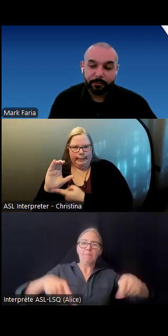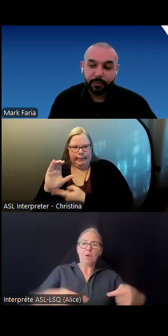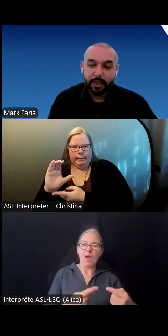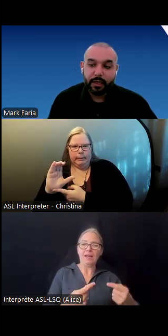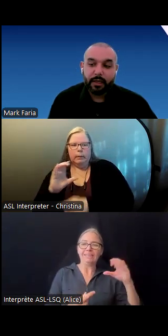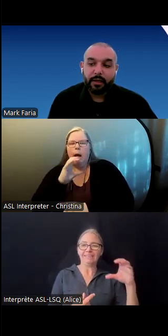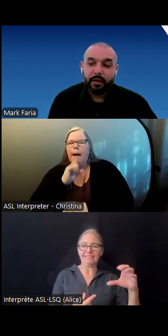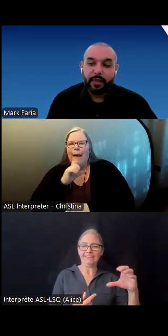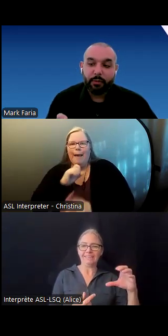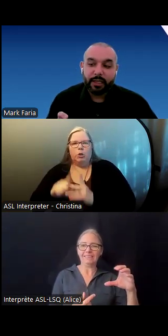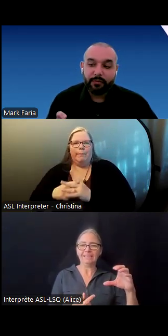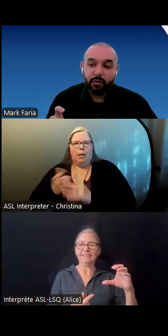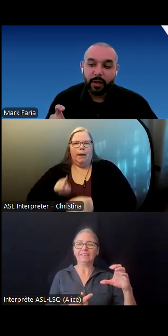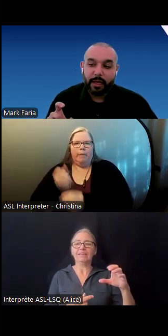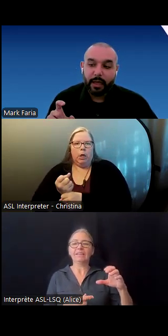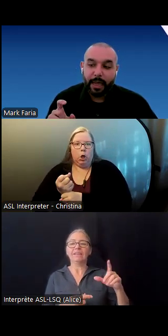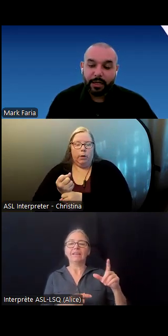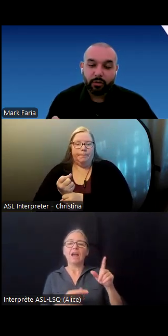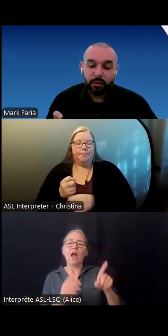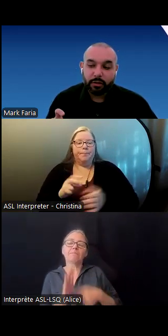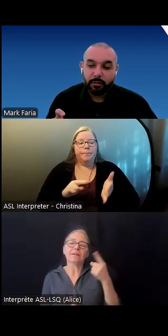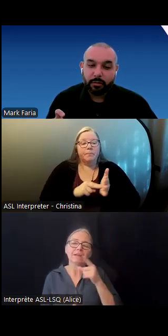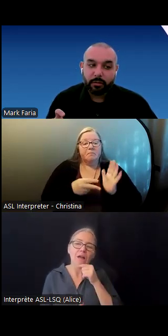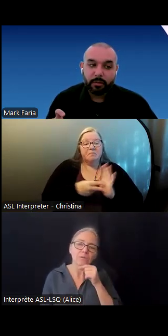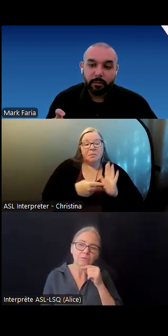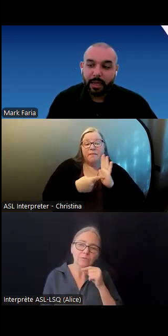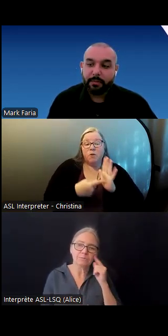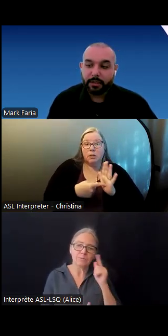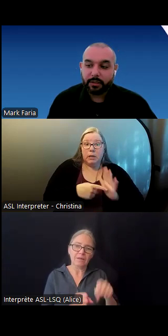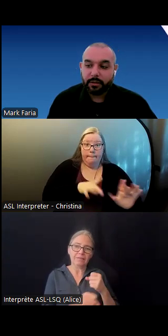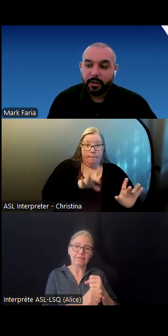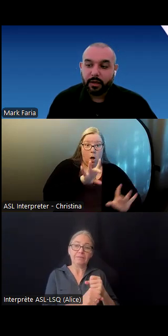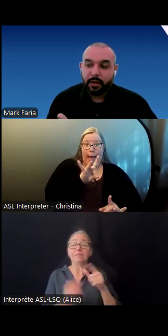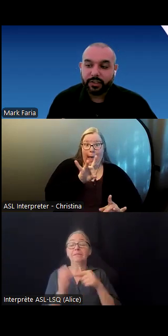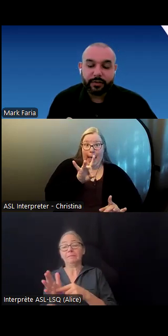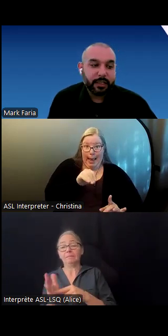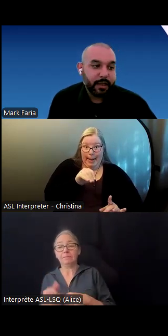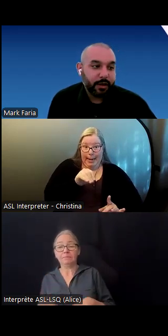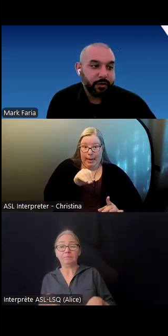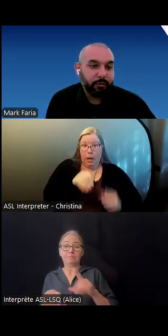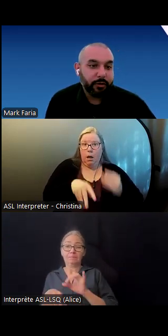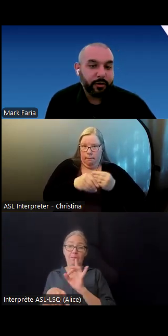60, that would give you a annual payment of